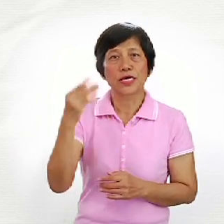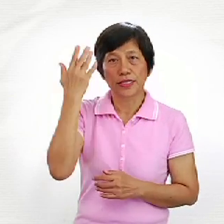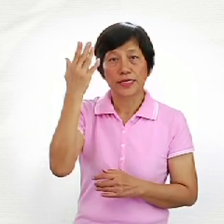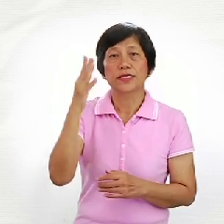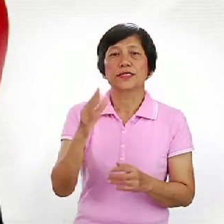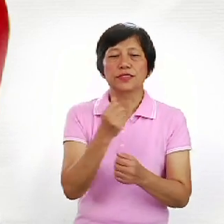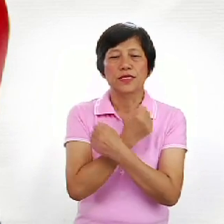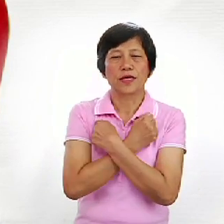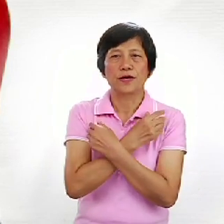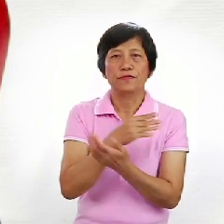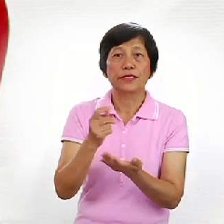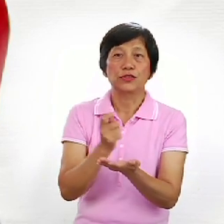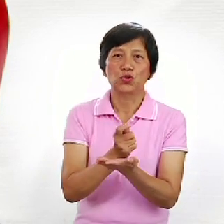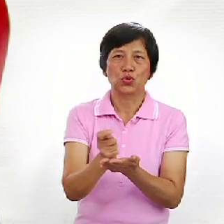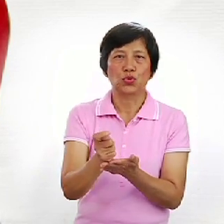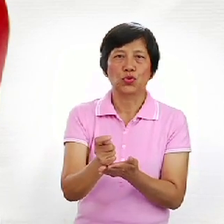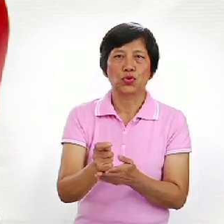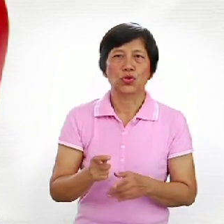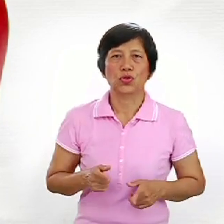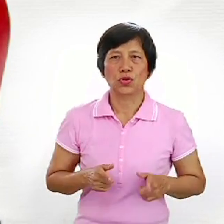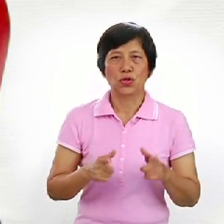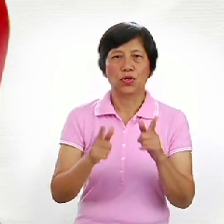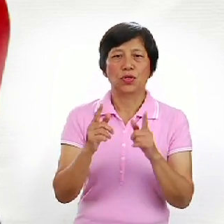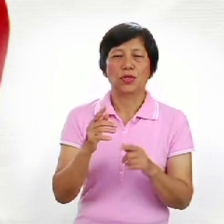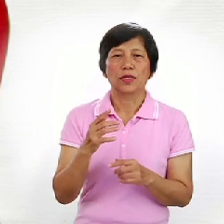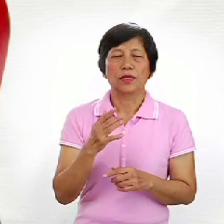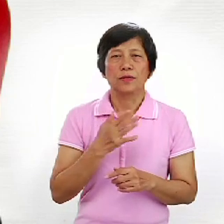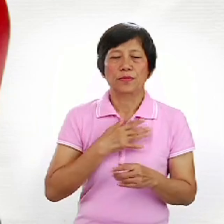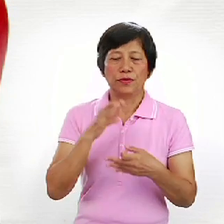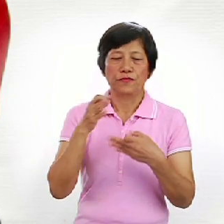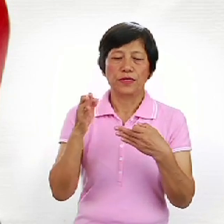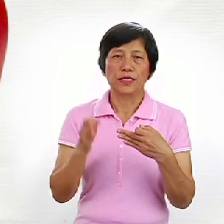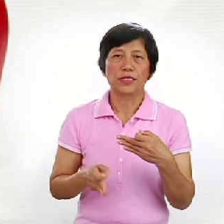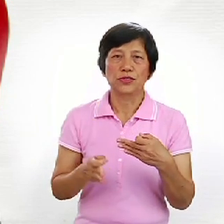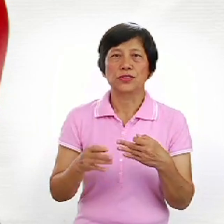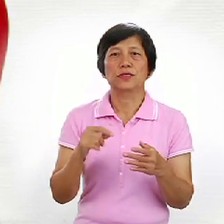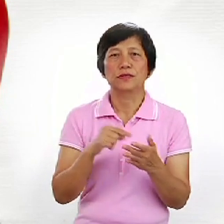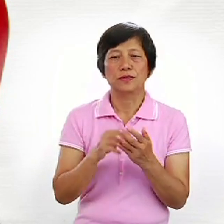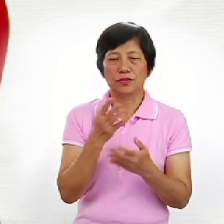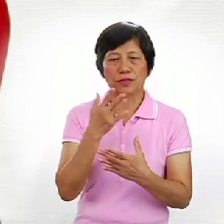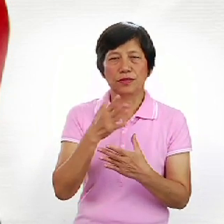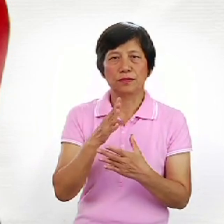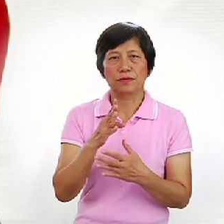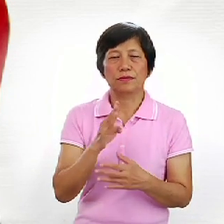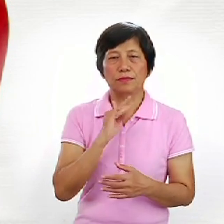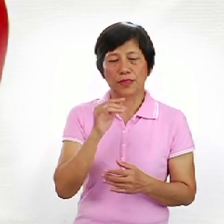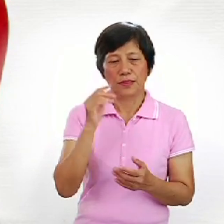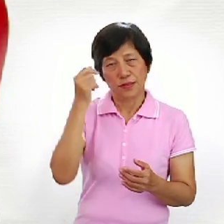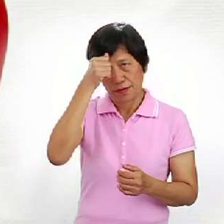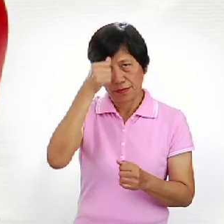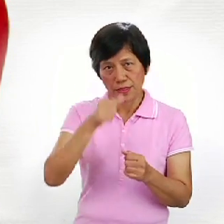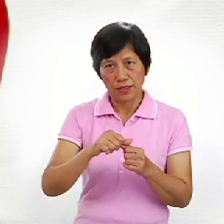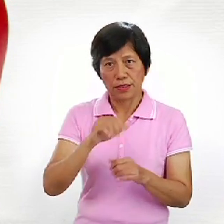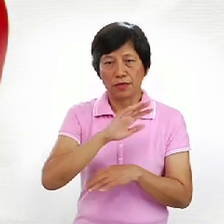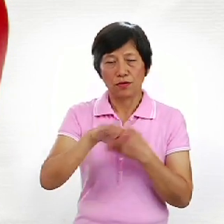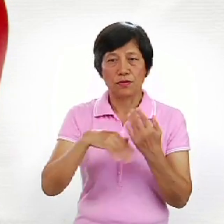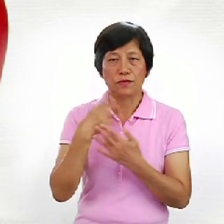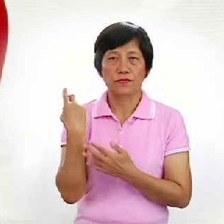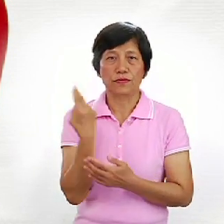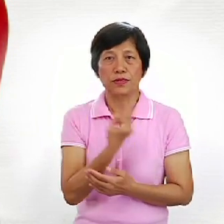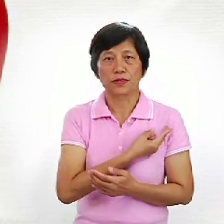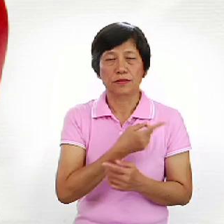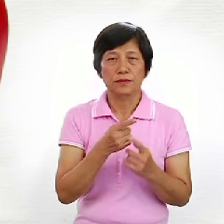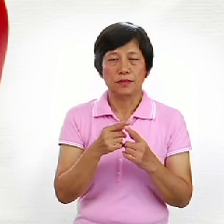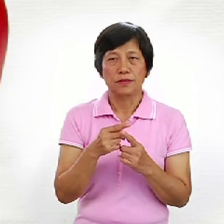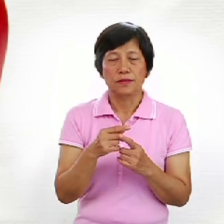truth. Let me close this sharing by reminding all of us of one of the first statements